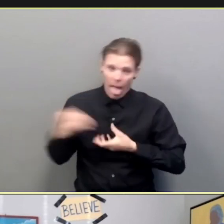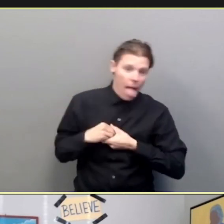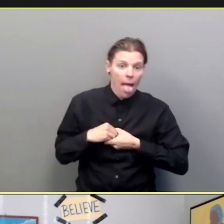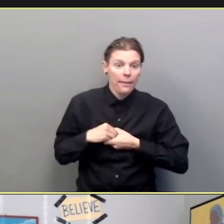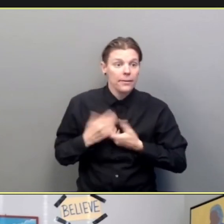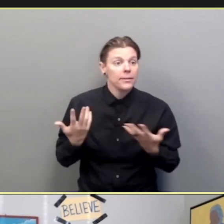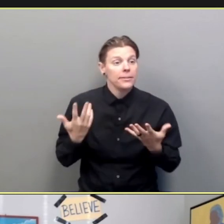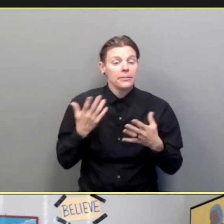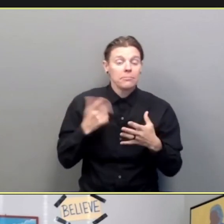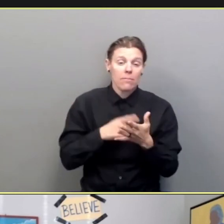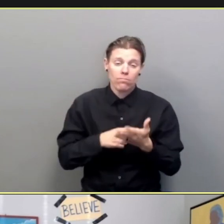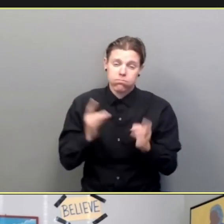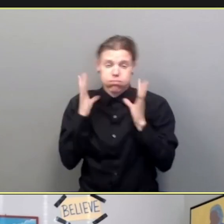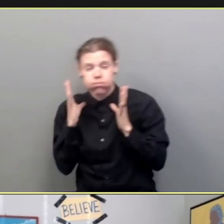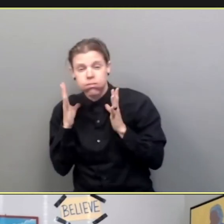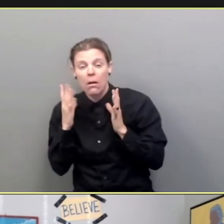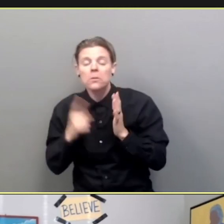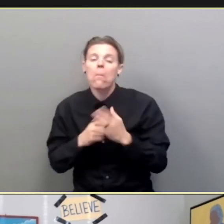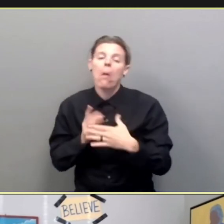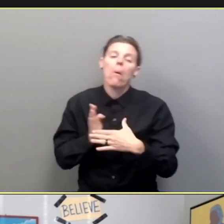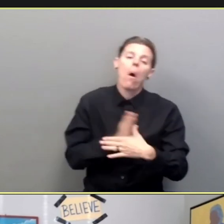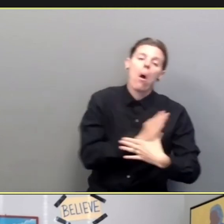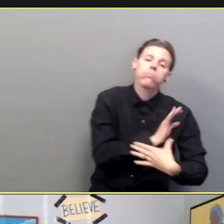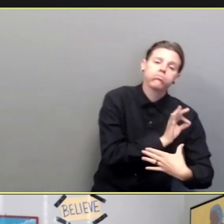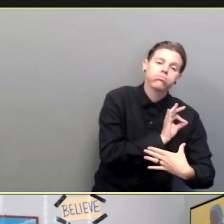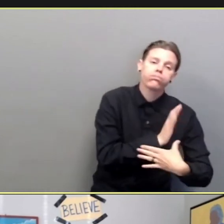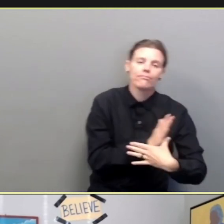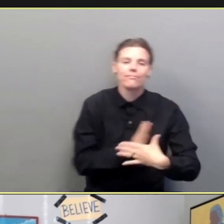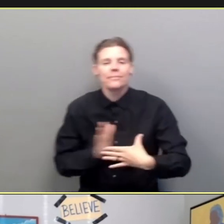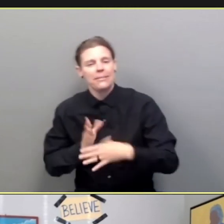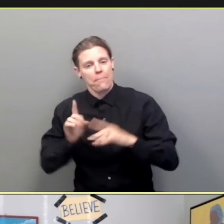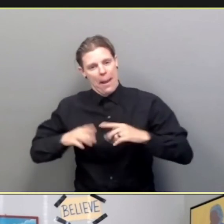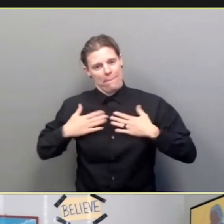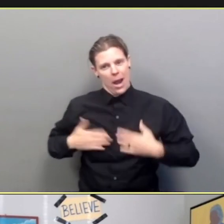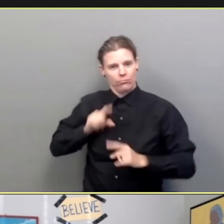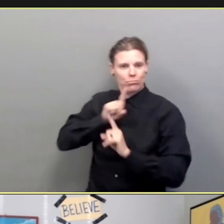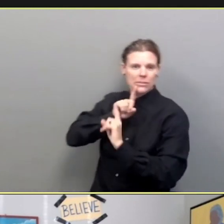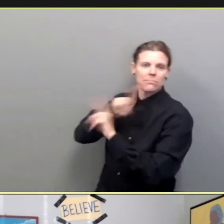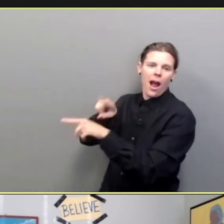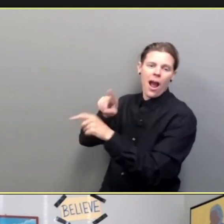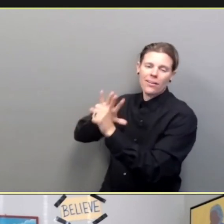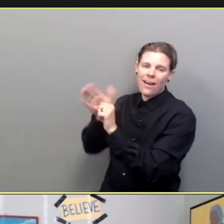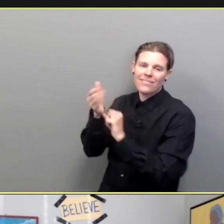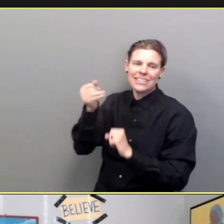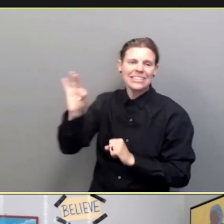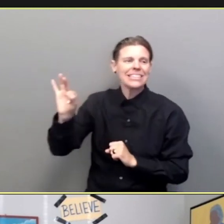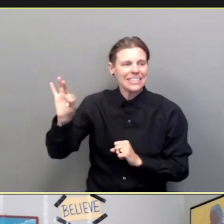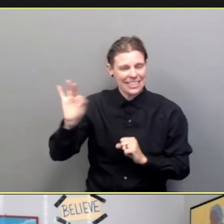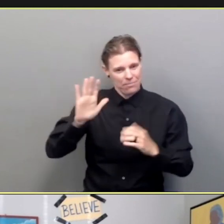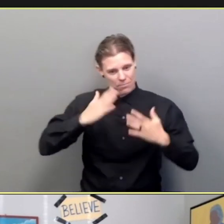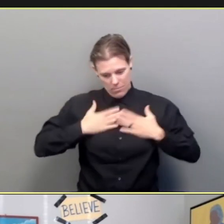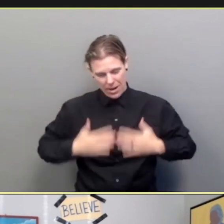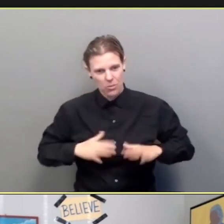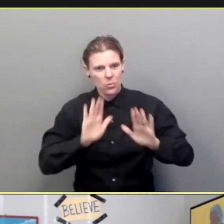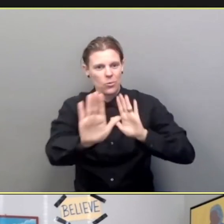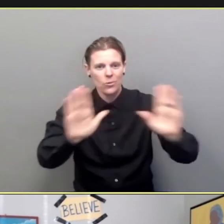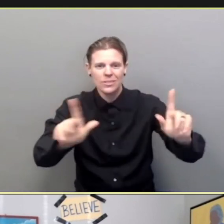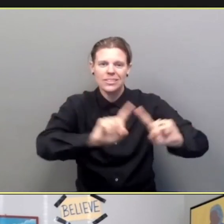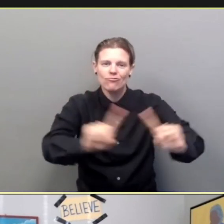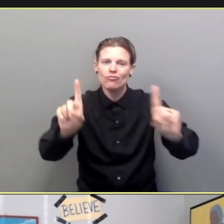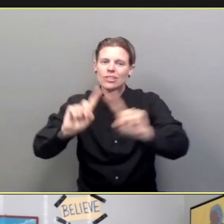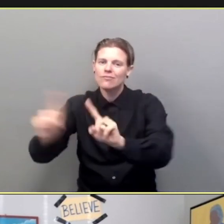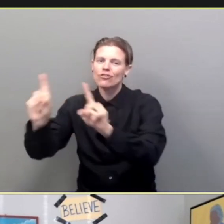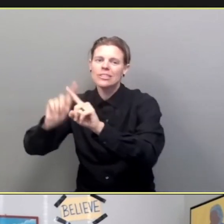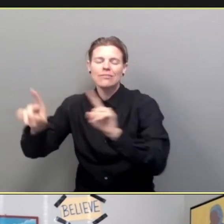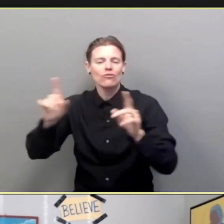may vary based on your own immune system. So even if you've had COVID-19, that's why we recommend you go out